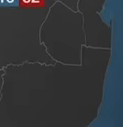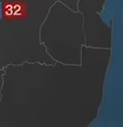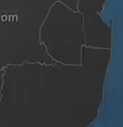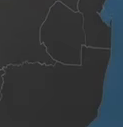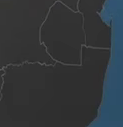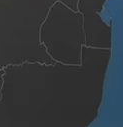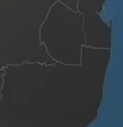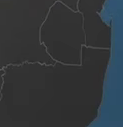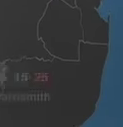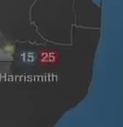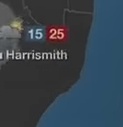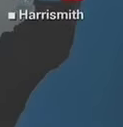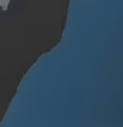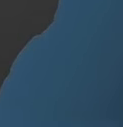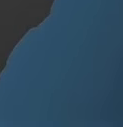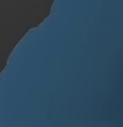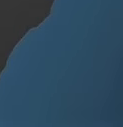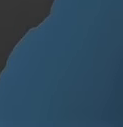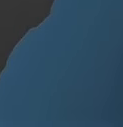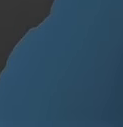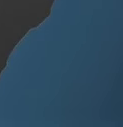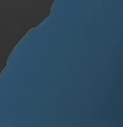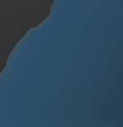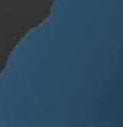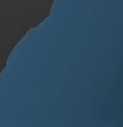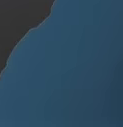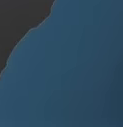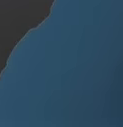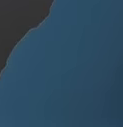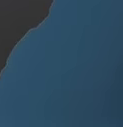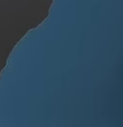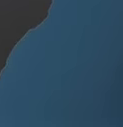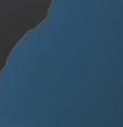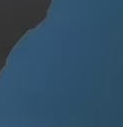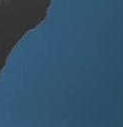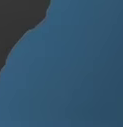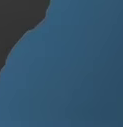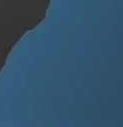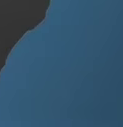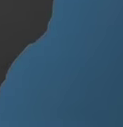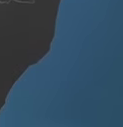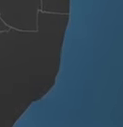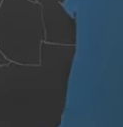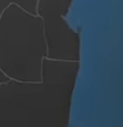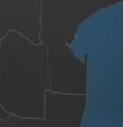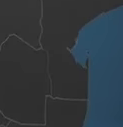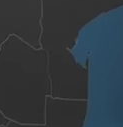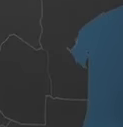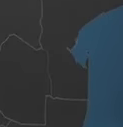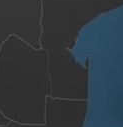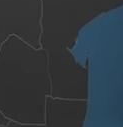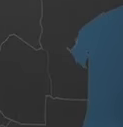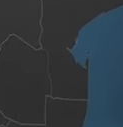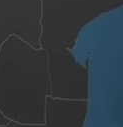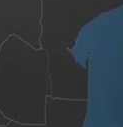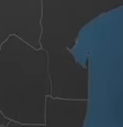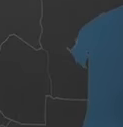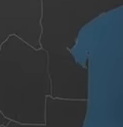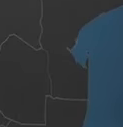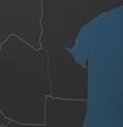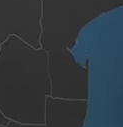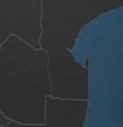peaking at around 30 degrees. We are also going to see thunderstorms for the eastern areas of the Free State, spreading northwards into Gauteng, where